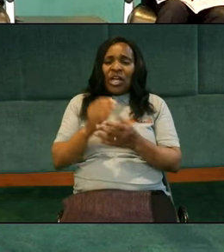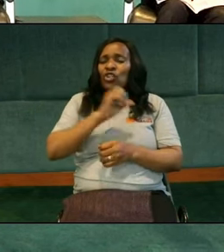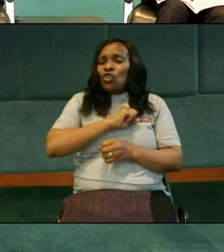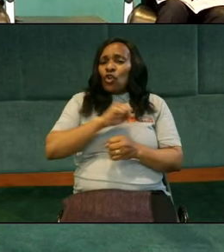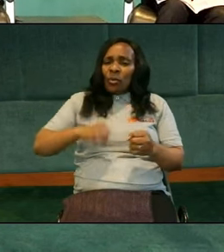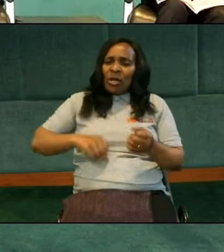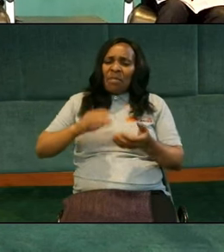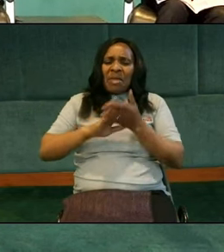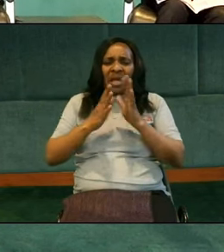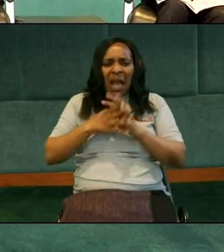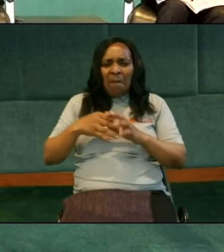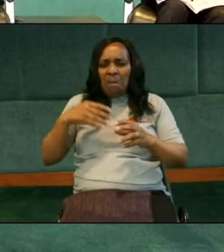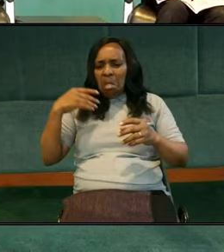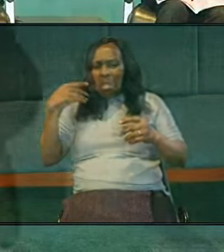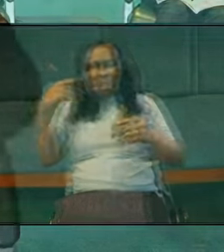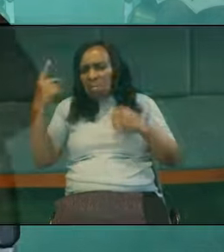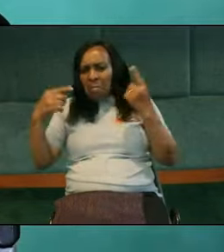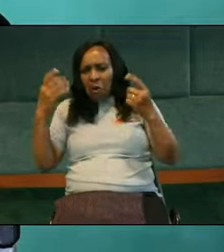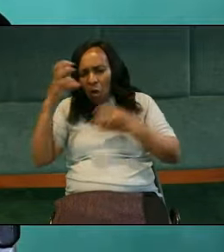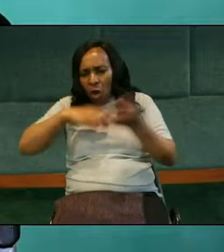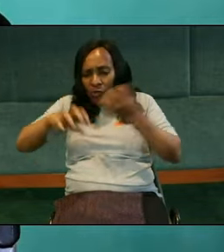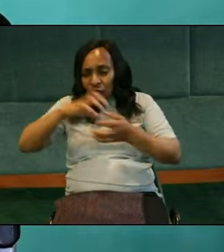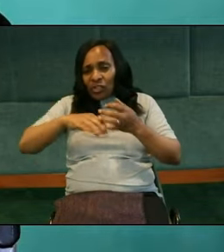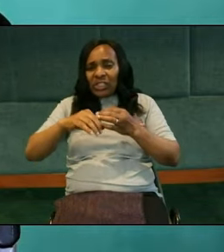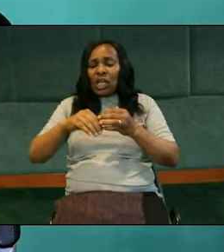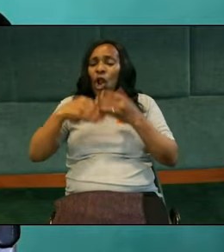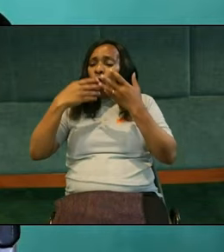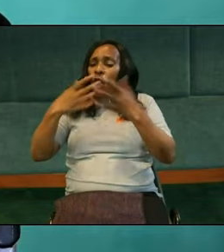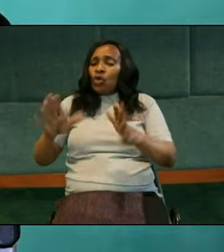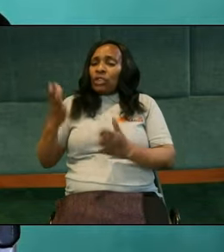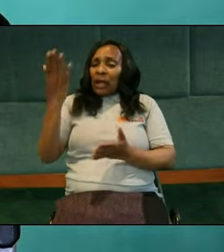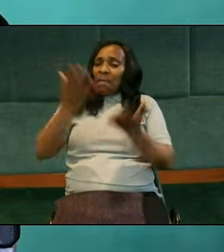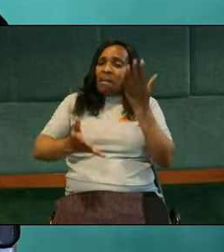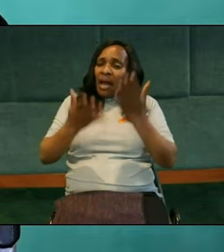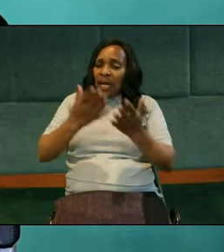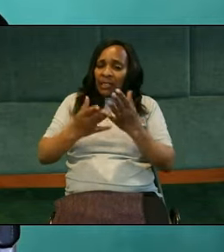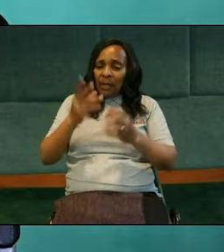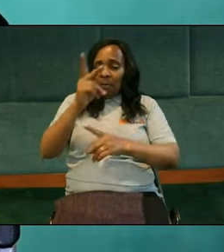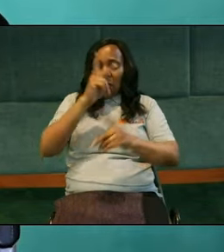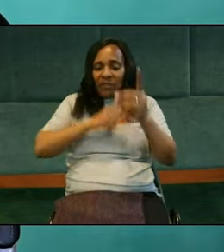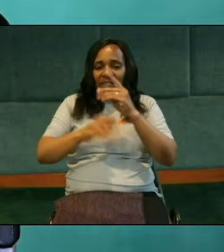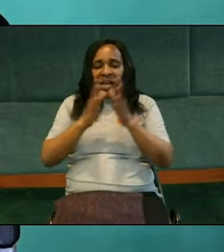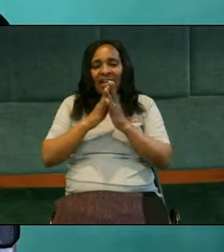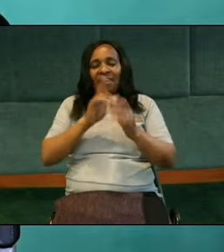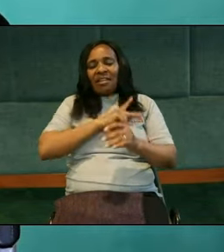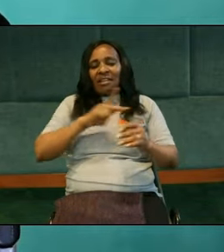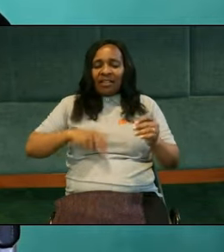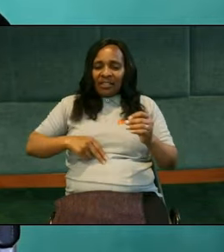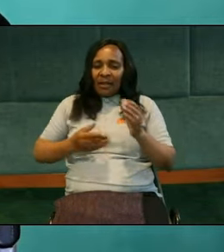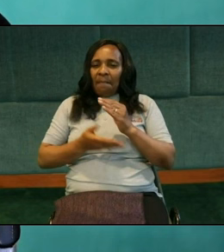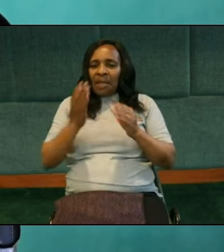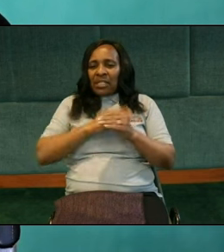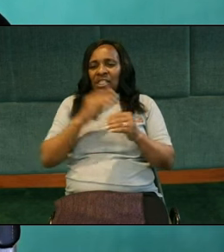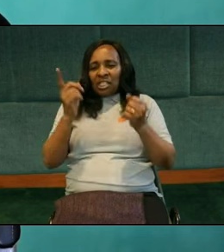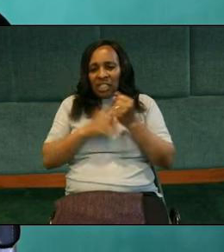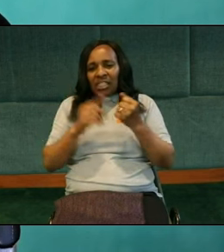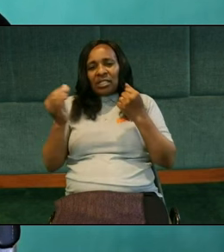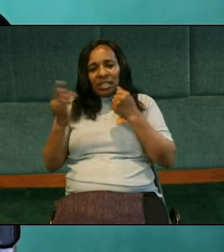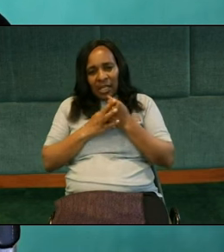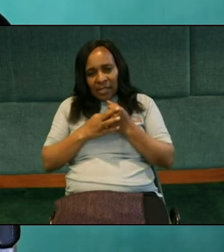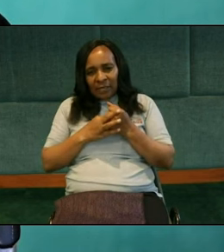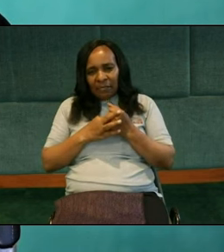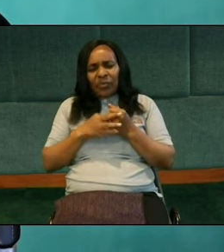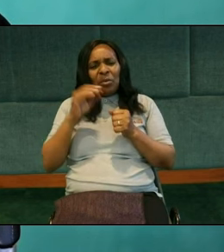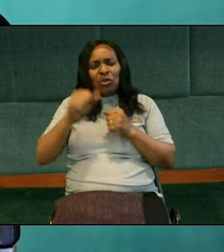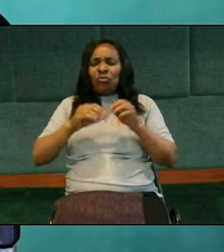dizzy, lost his balance, and fell. Prophets and Kings, page 68. So we should explain